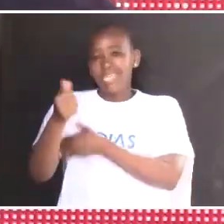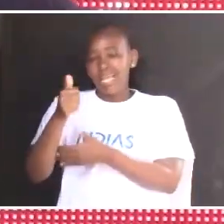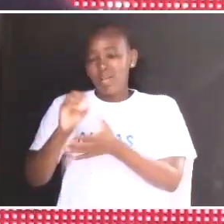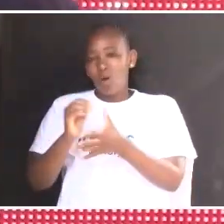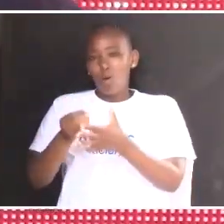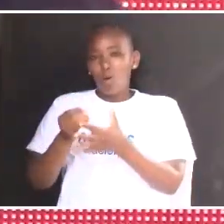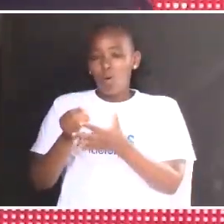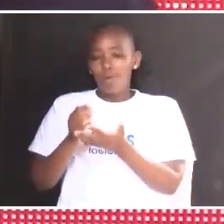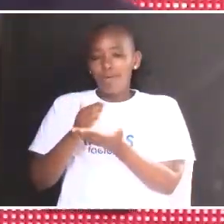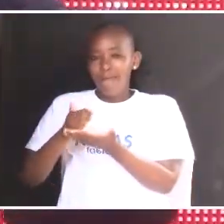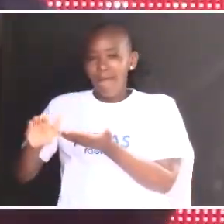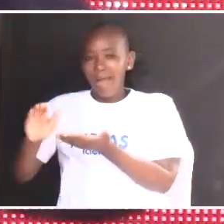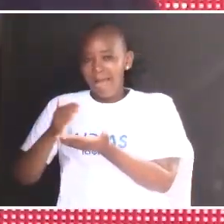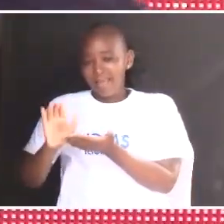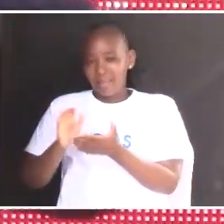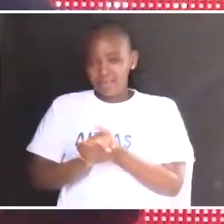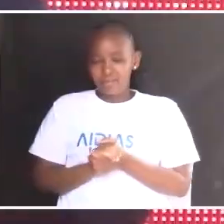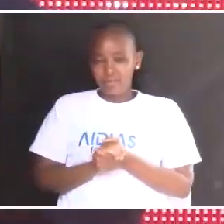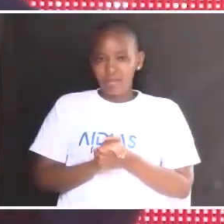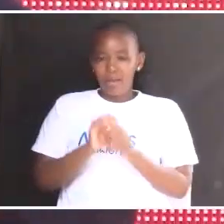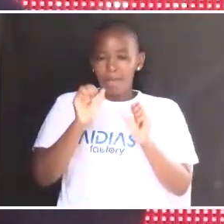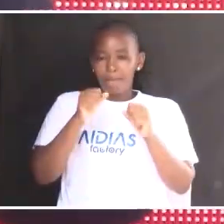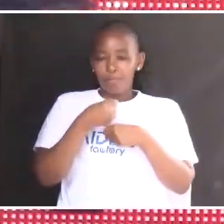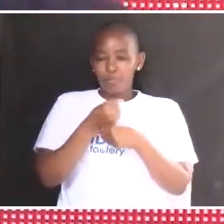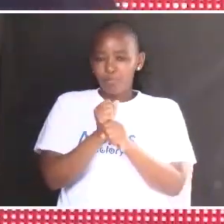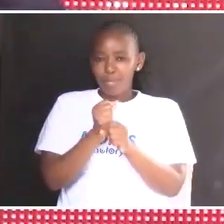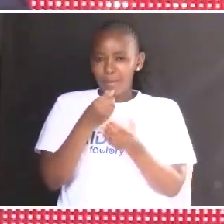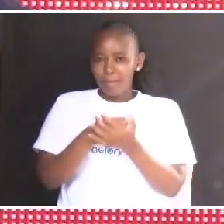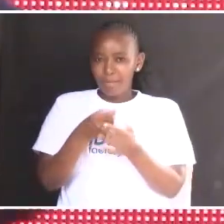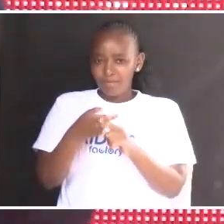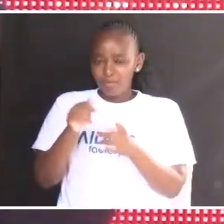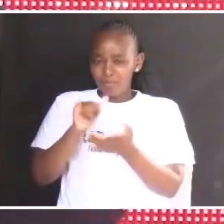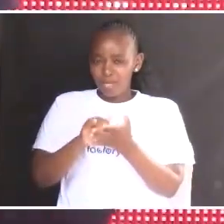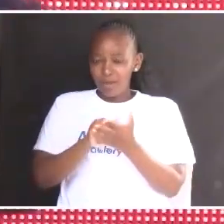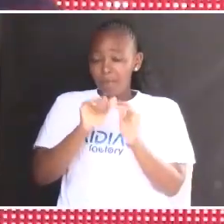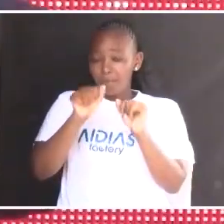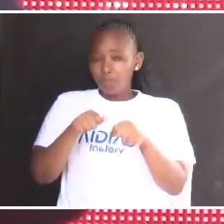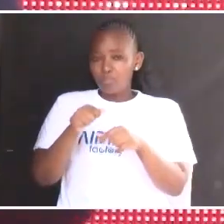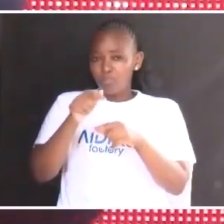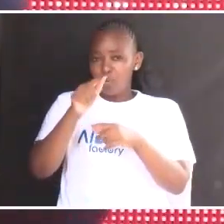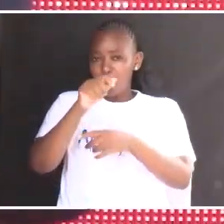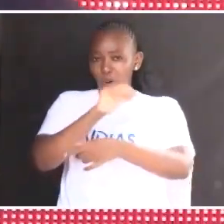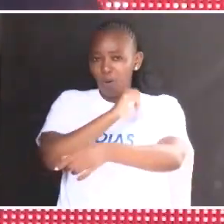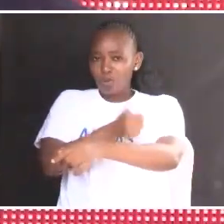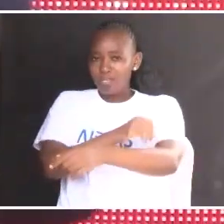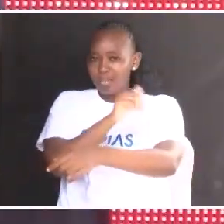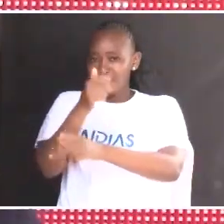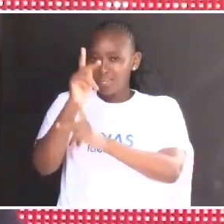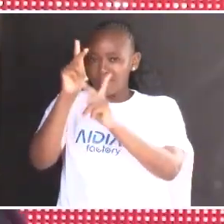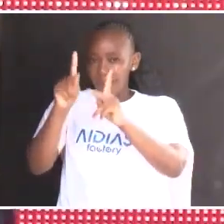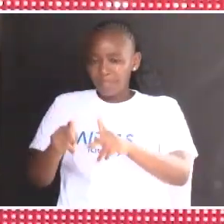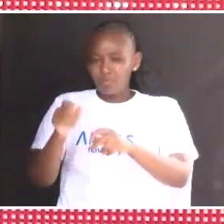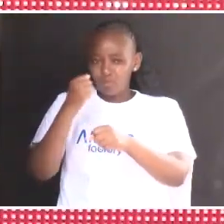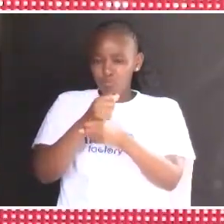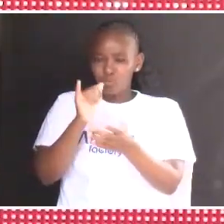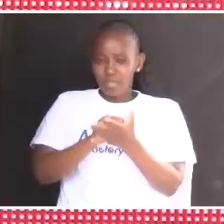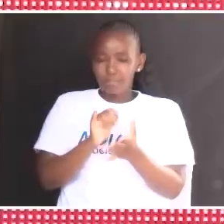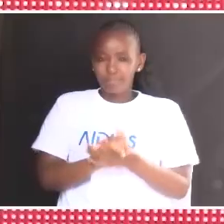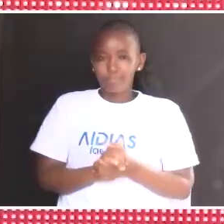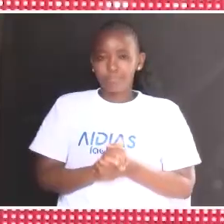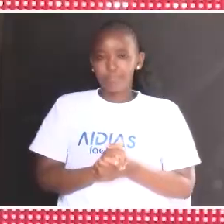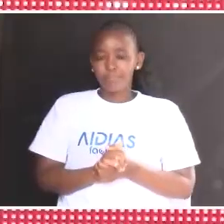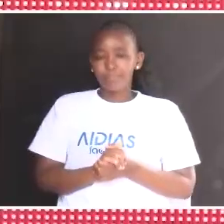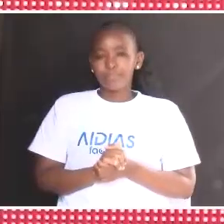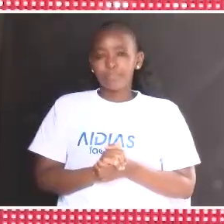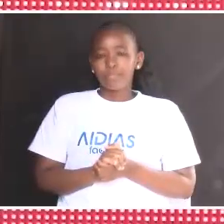only you who can do that, or make money out of it. You can authorize somebody else to do that, and they probably pay